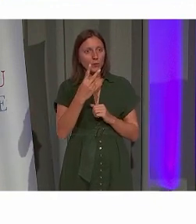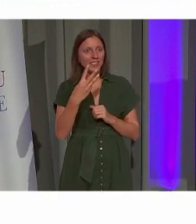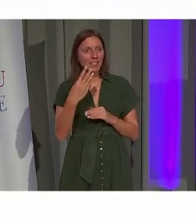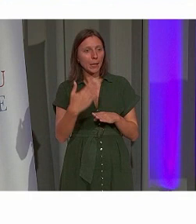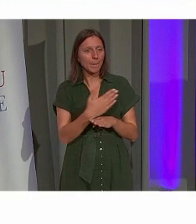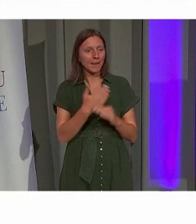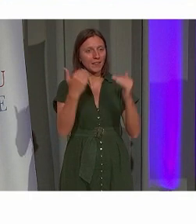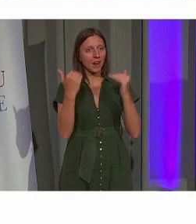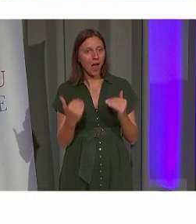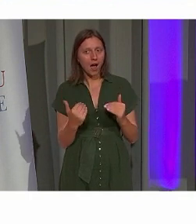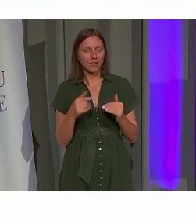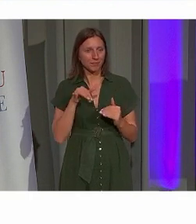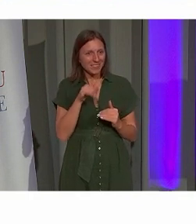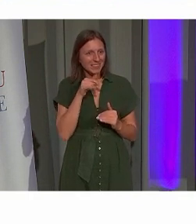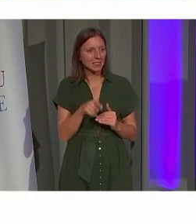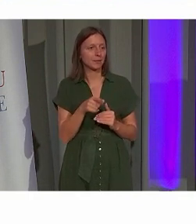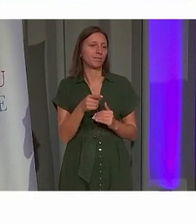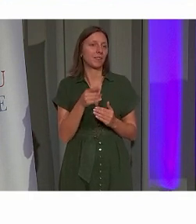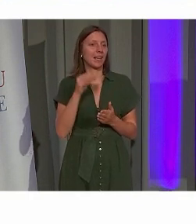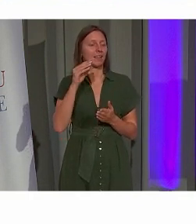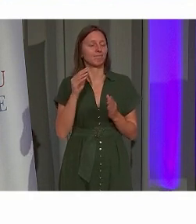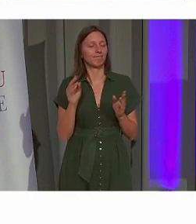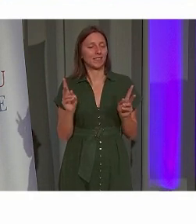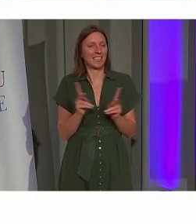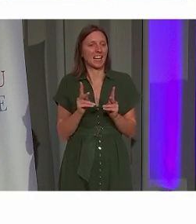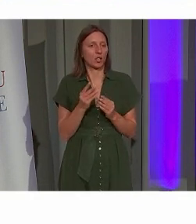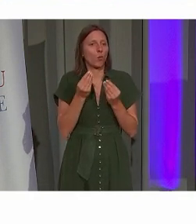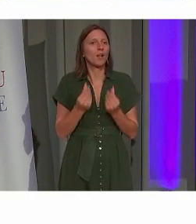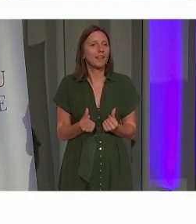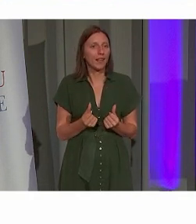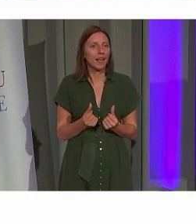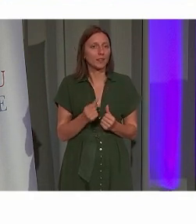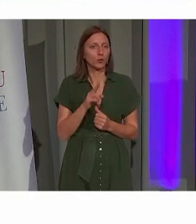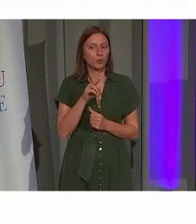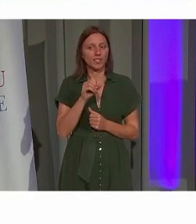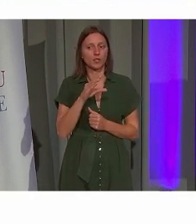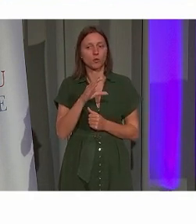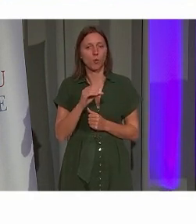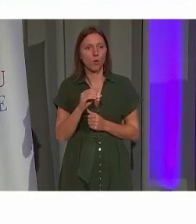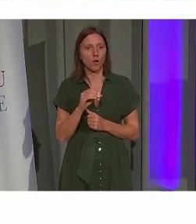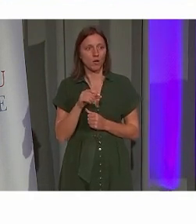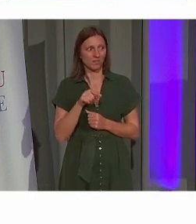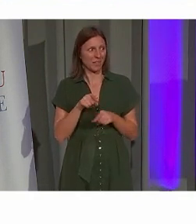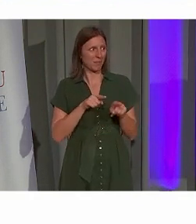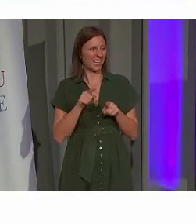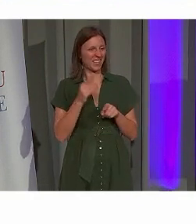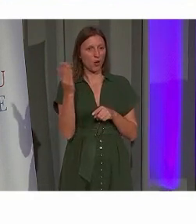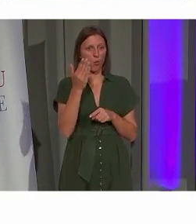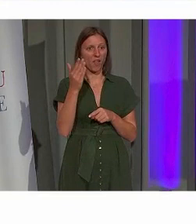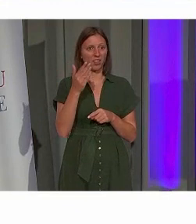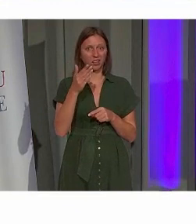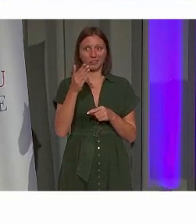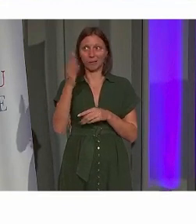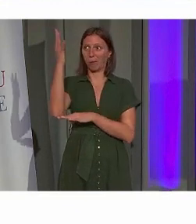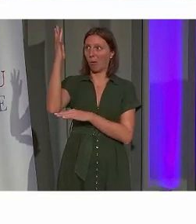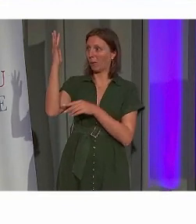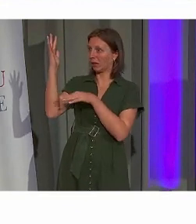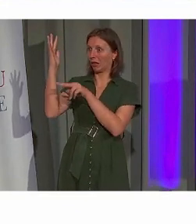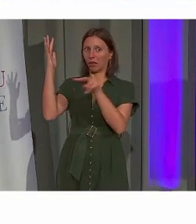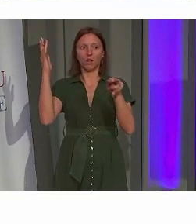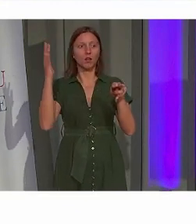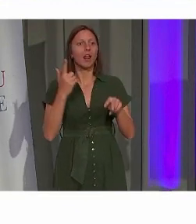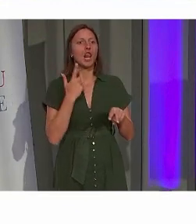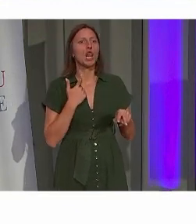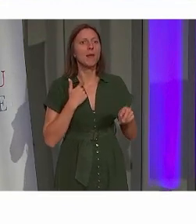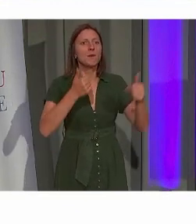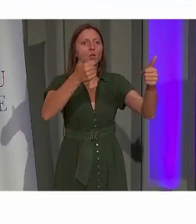the morphology of the city is lower, and then you will walk between the trees. This